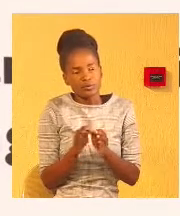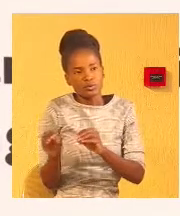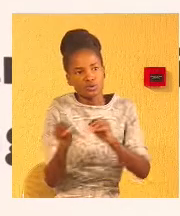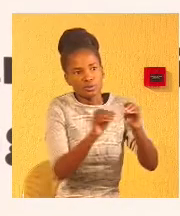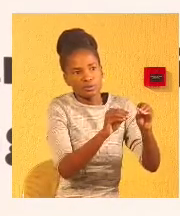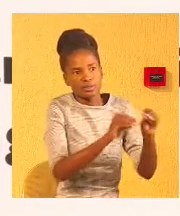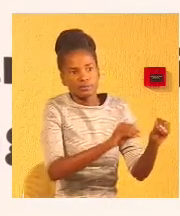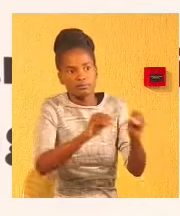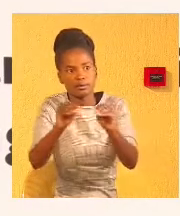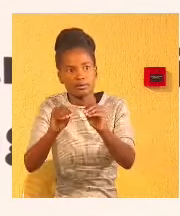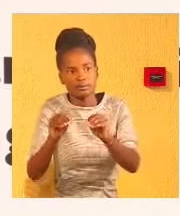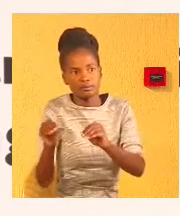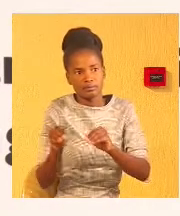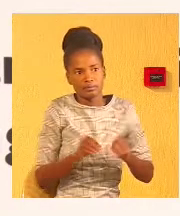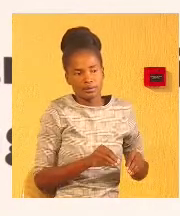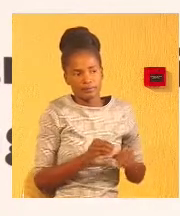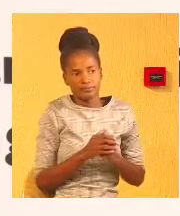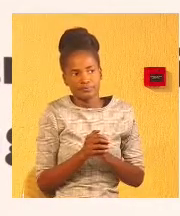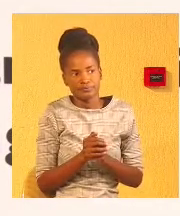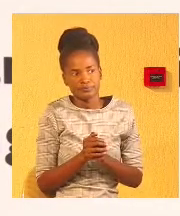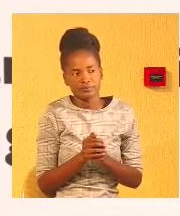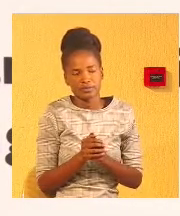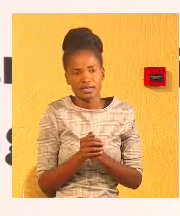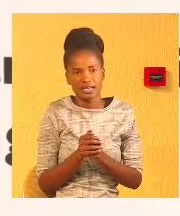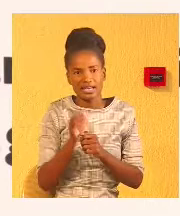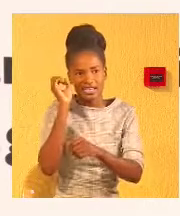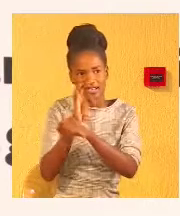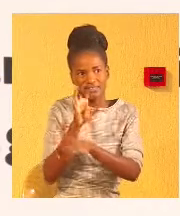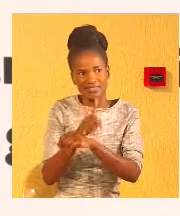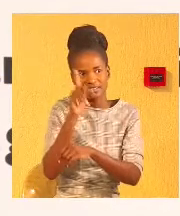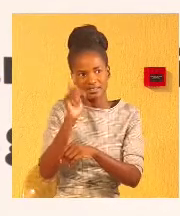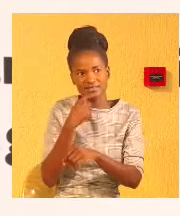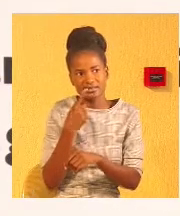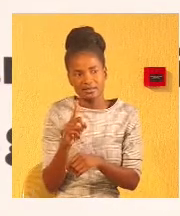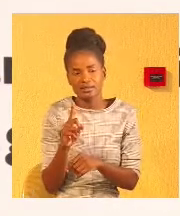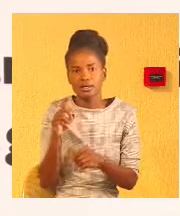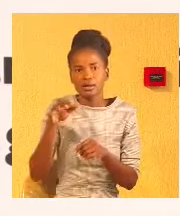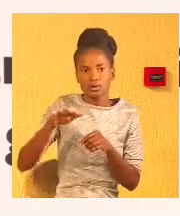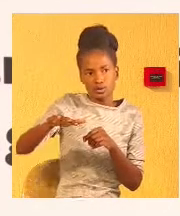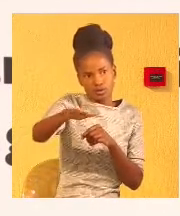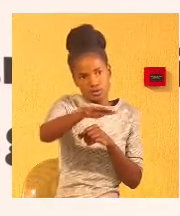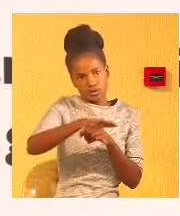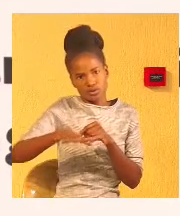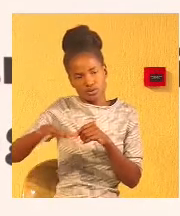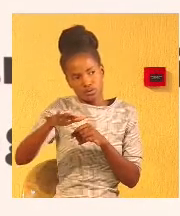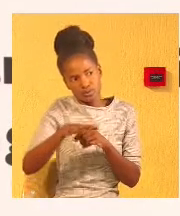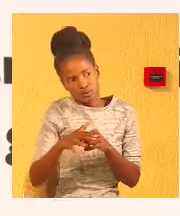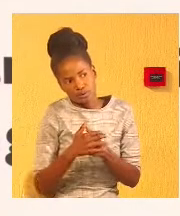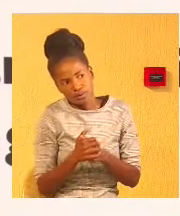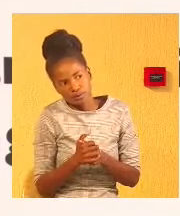way forward, let me say that this situation happens at an opportune